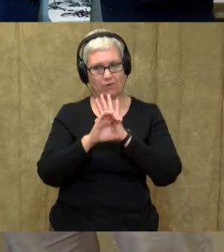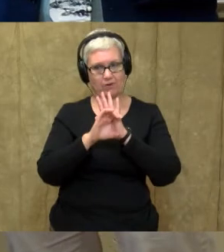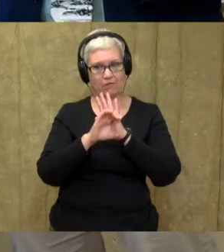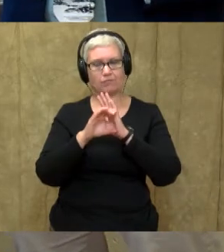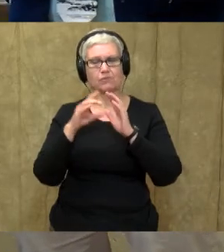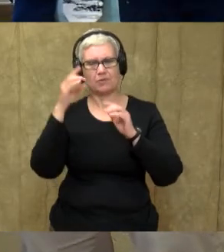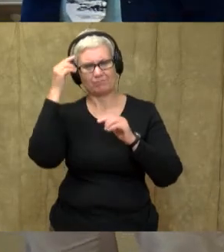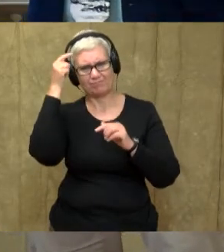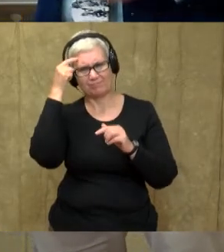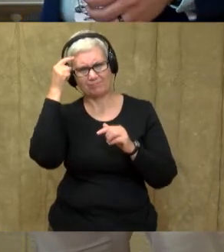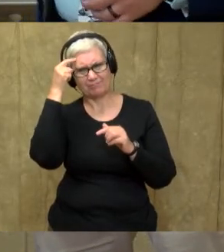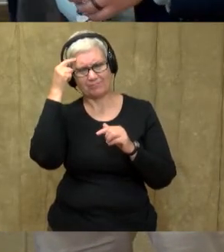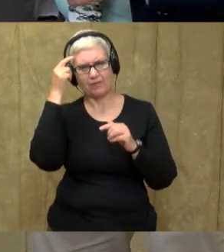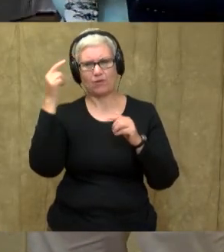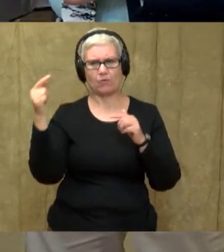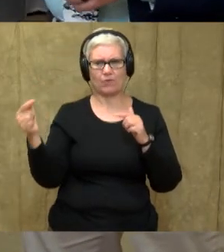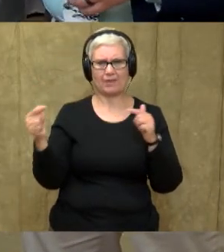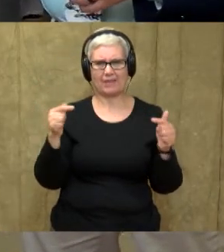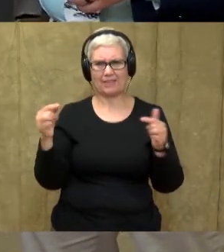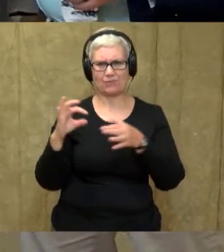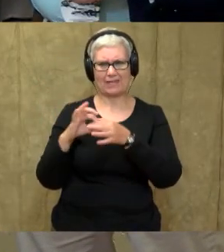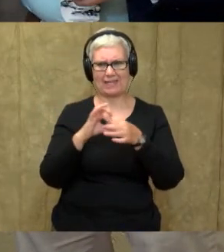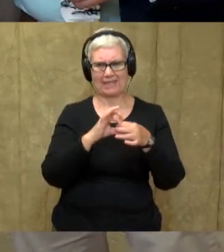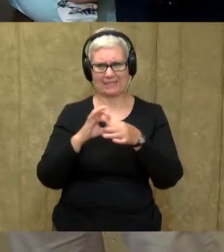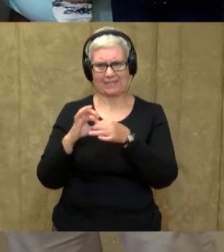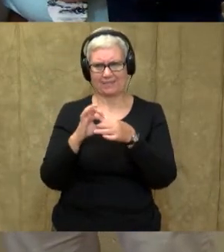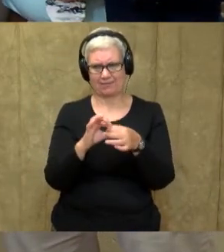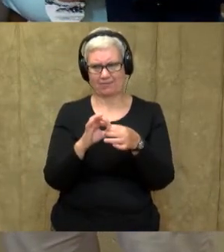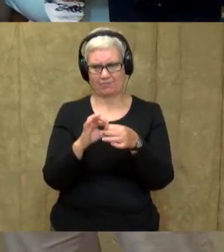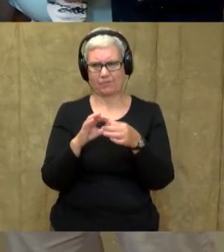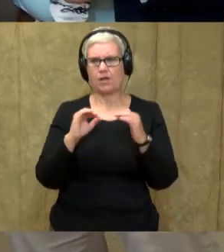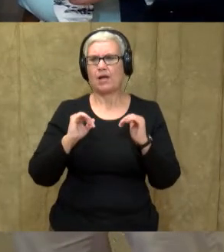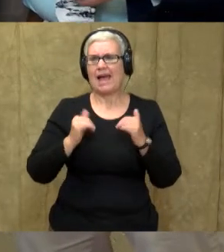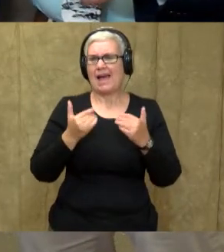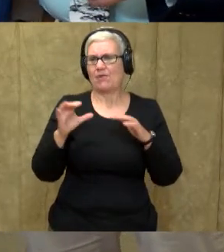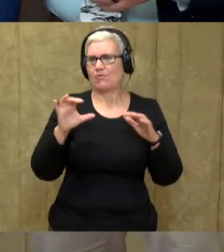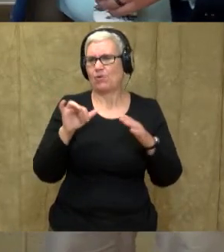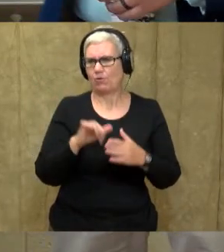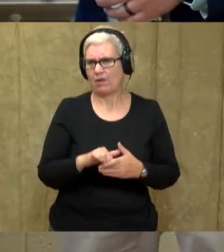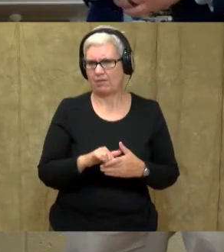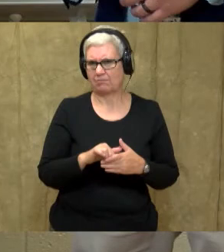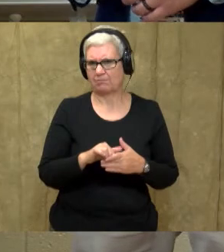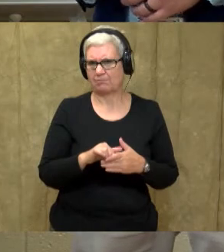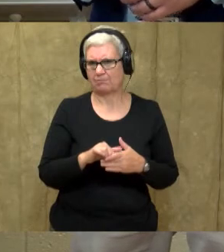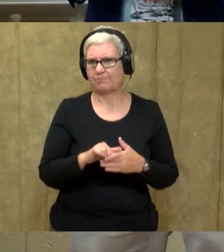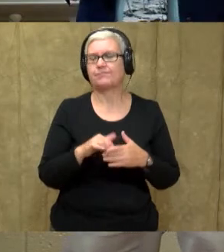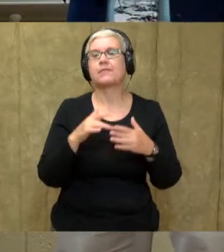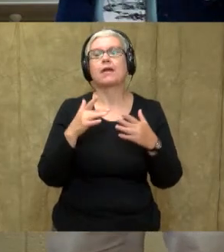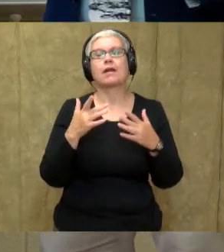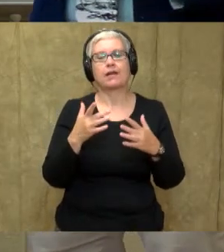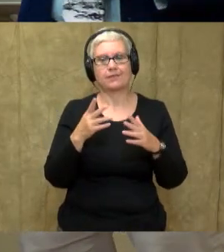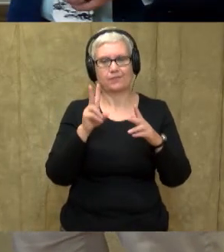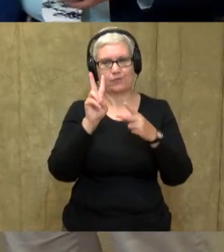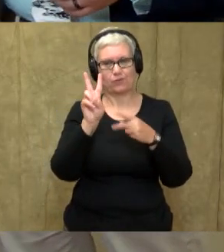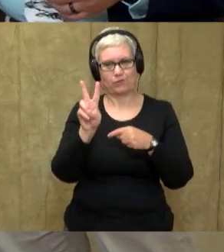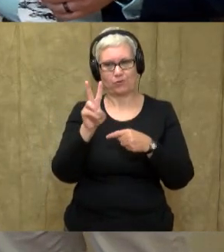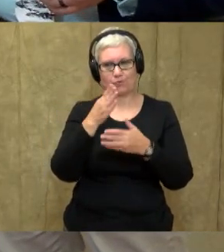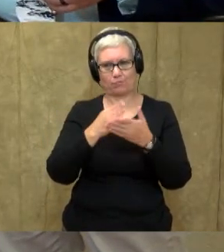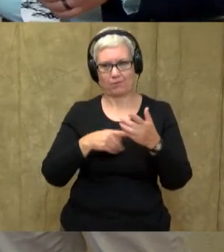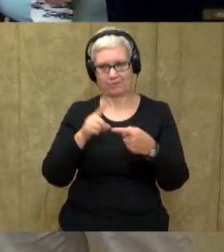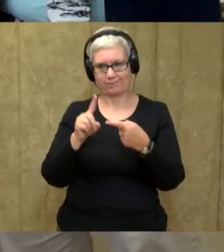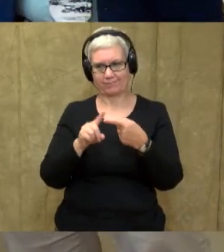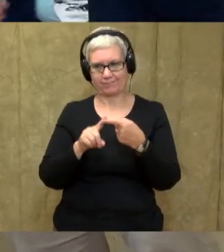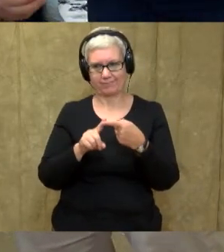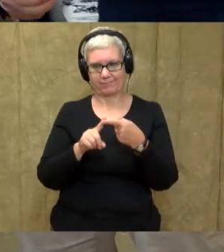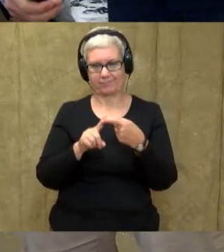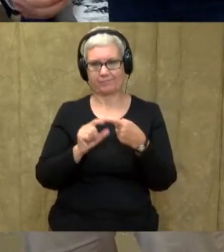relationships. But in order to arrive at this overall arching goal, I want to kind of address it in 2 parts. So the first part